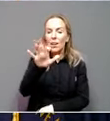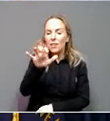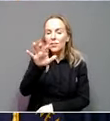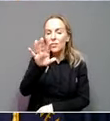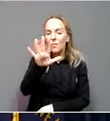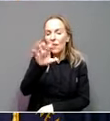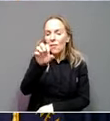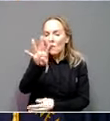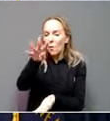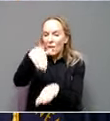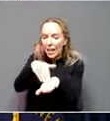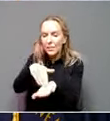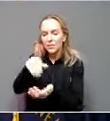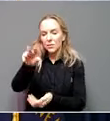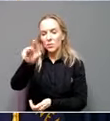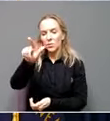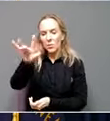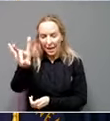504,028 Kentuckians, so